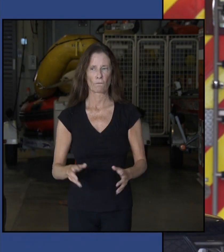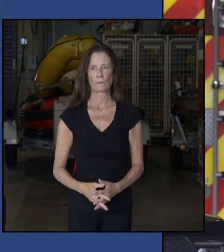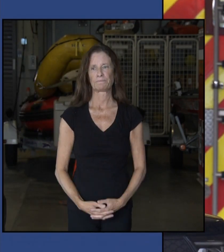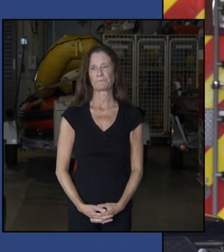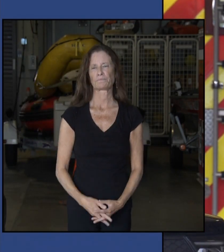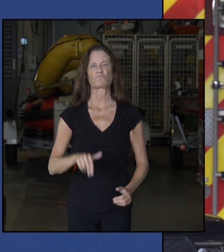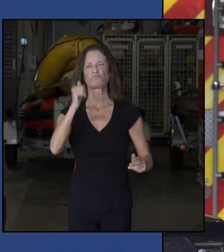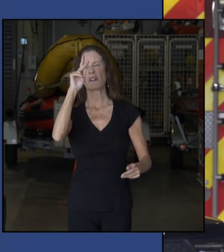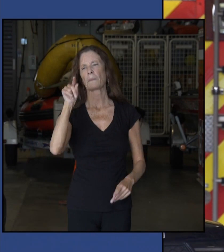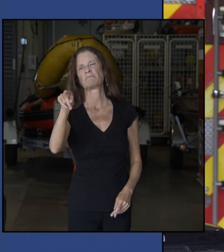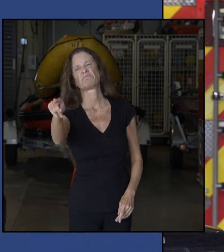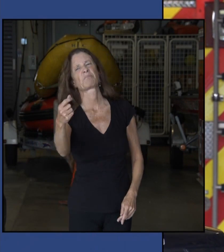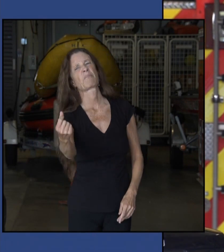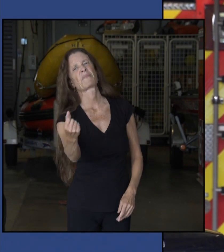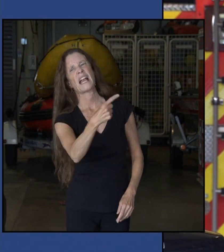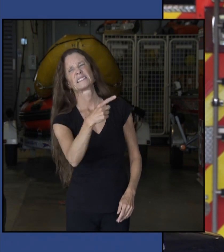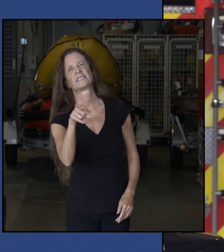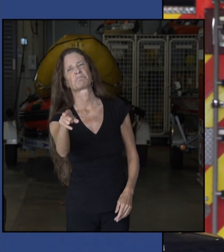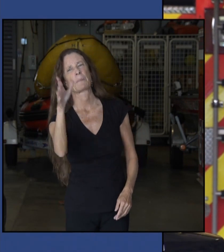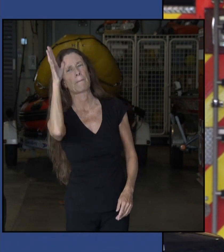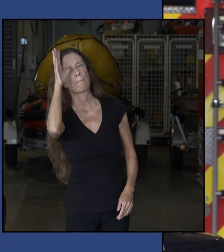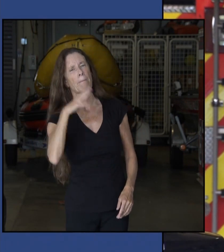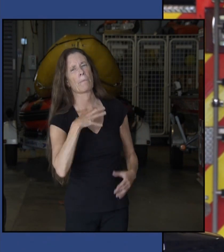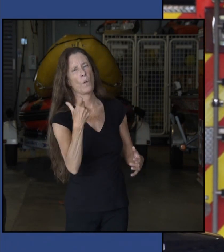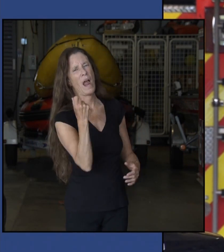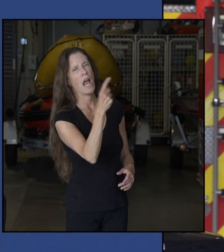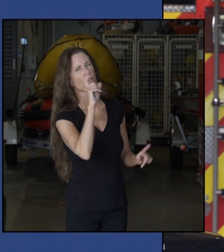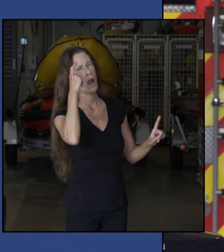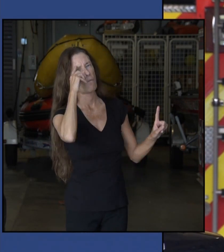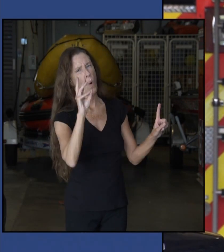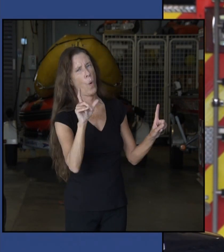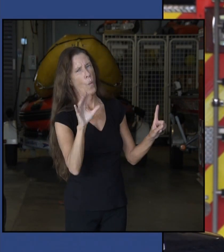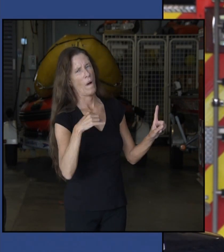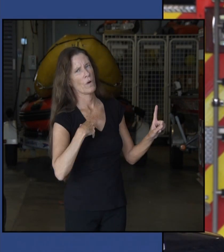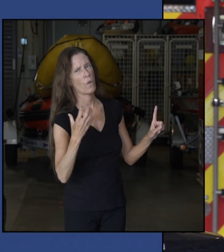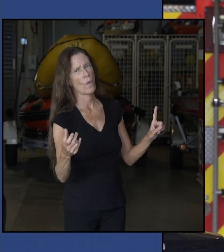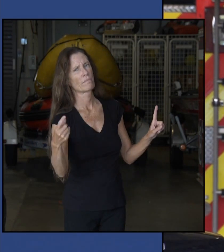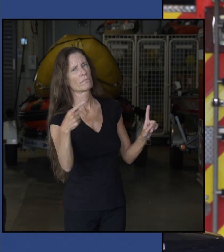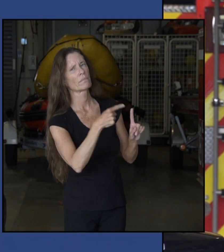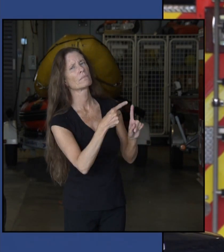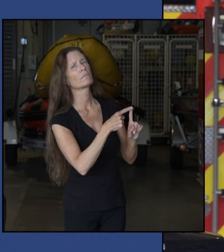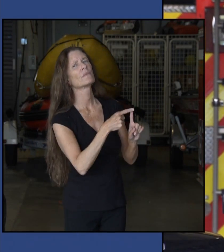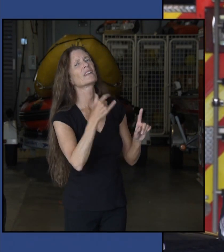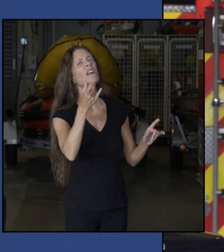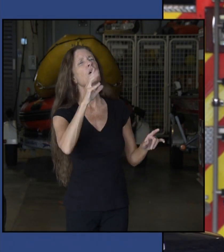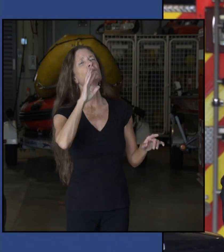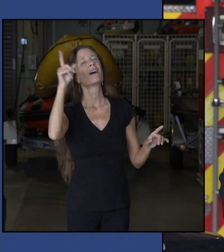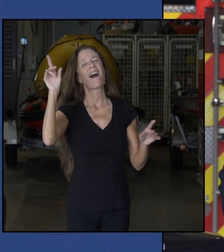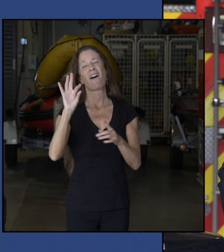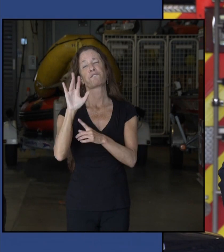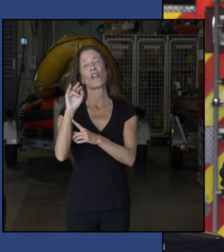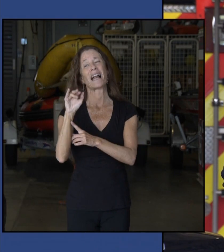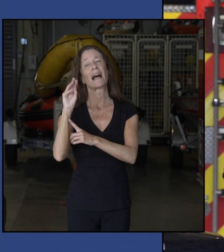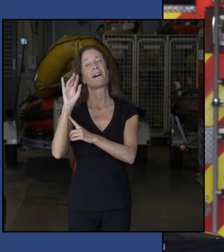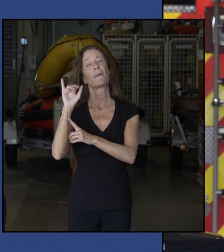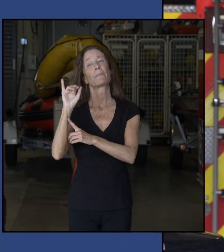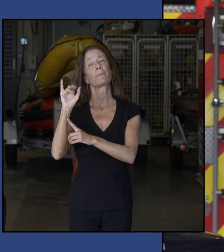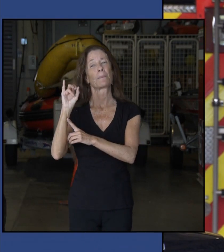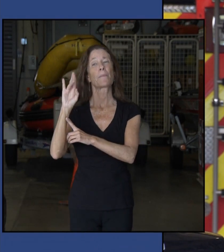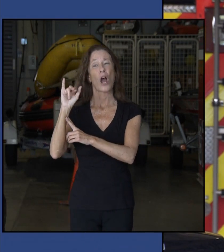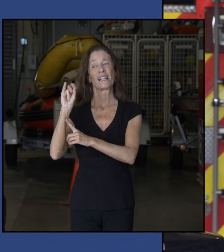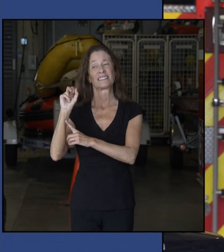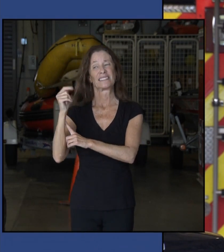Governor Wolf, you cited an FNM poll when you were describing, the need for masks, and that poll did show wide